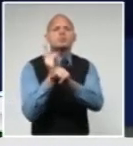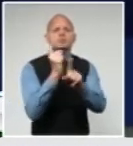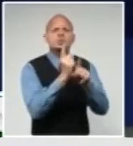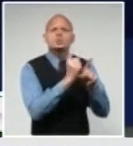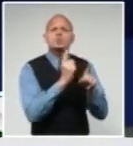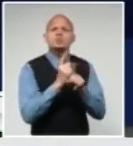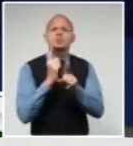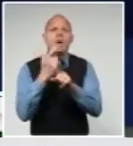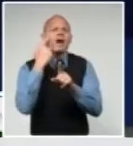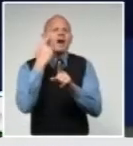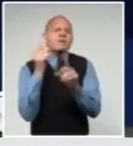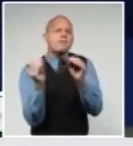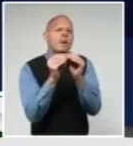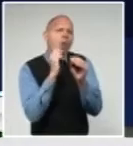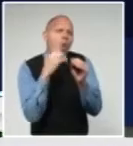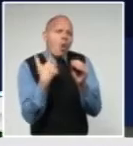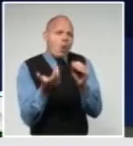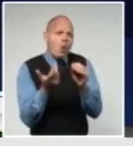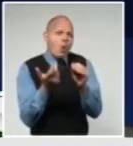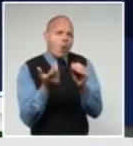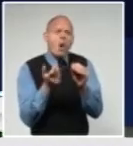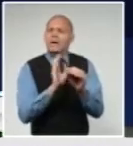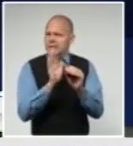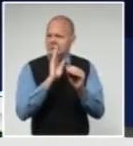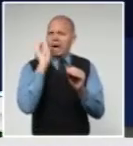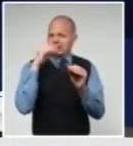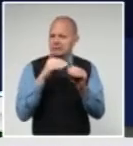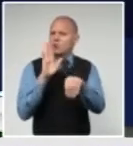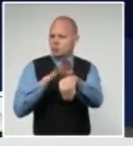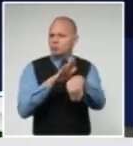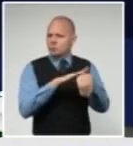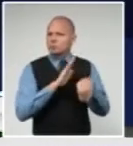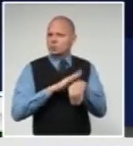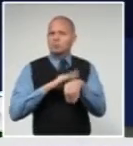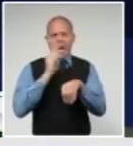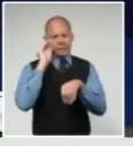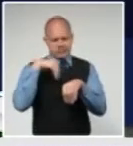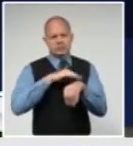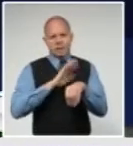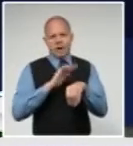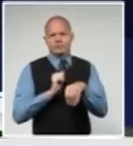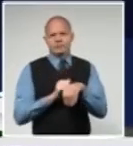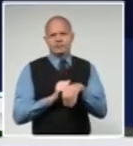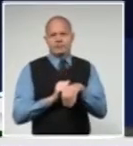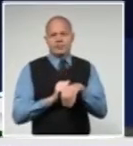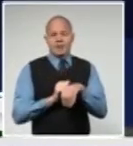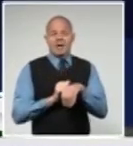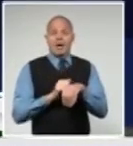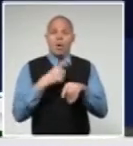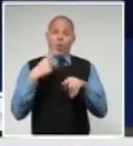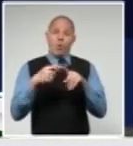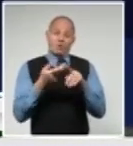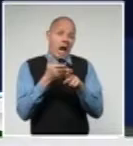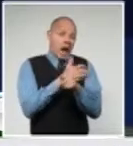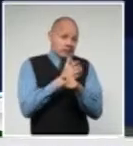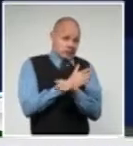confirmed cases in Cuba up to date did not present any symptoms while being tested. That is